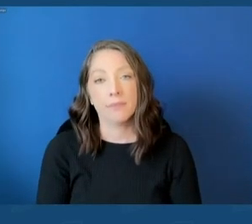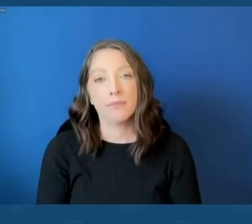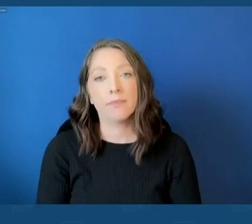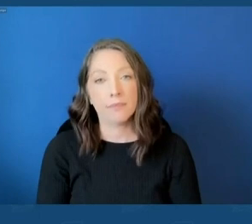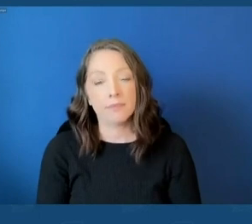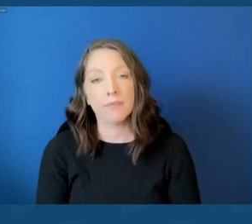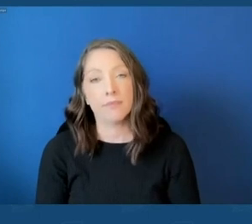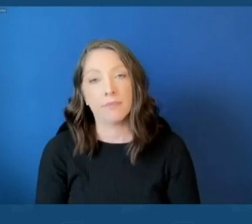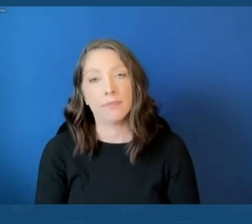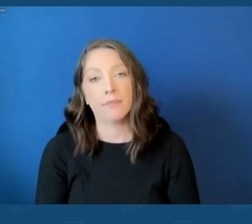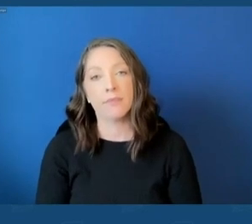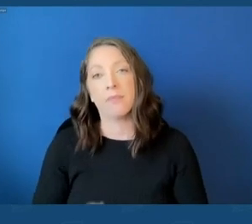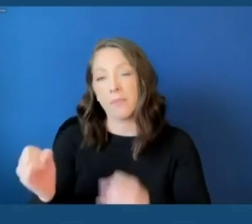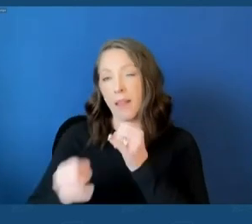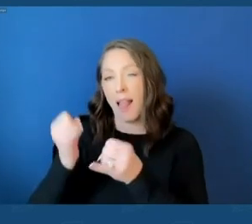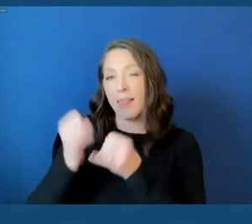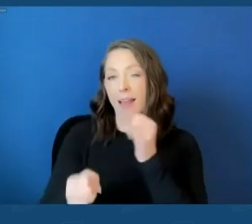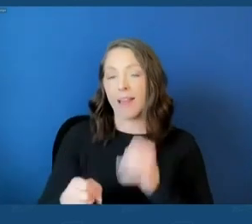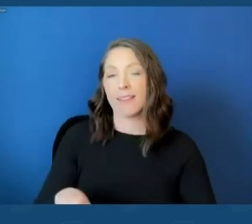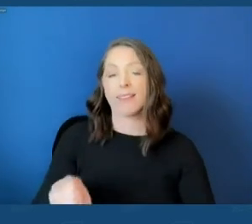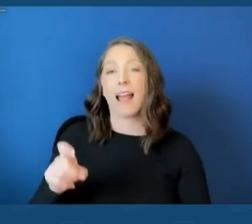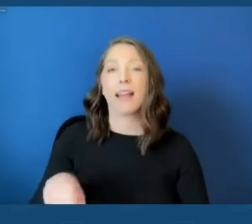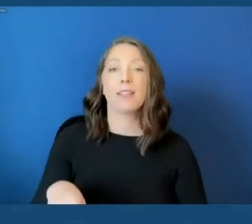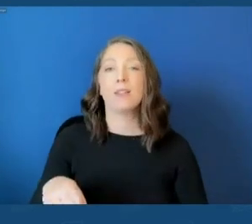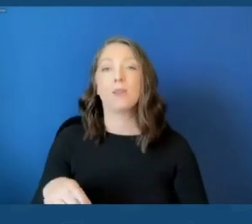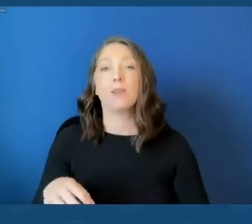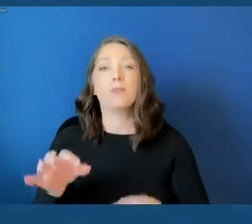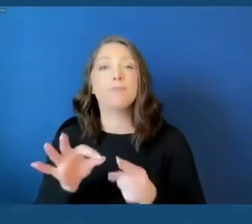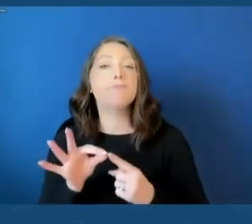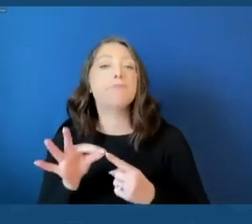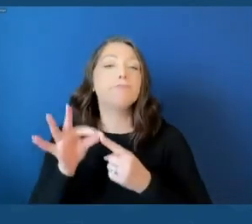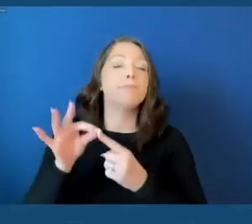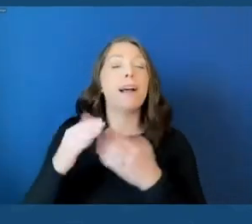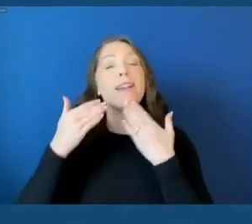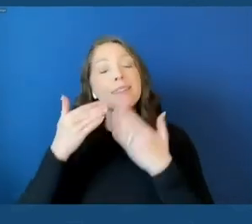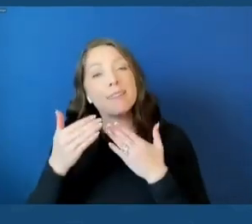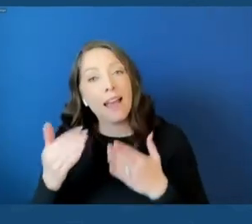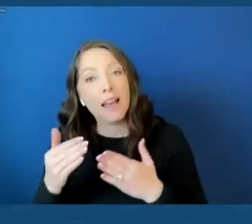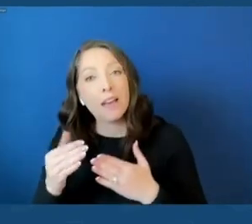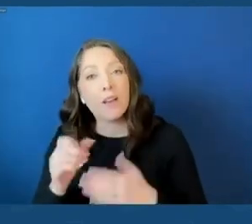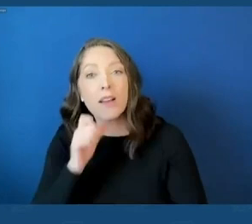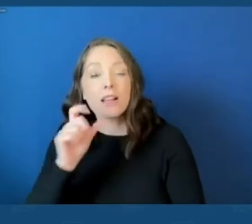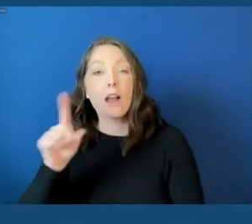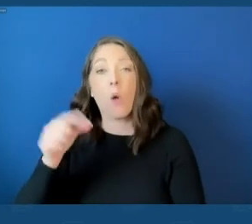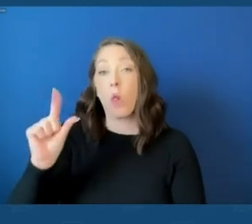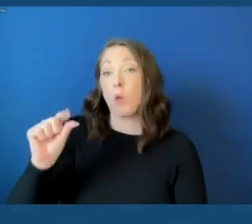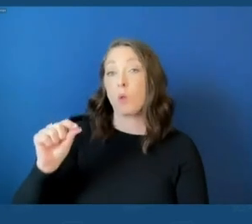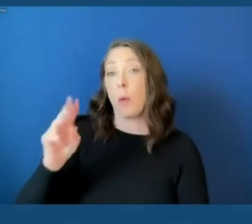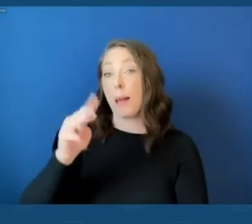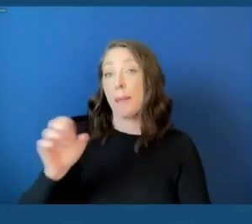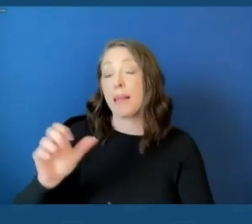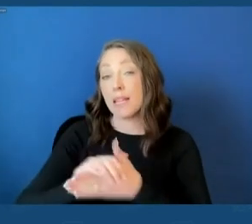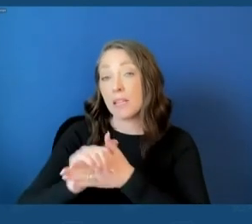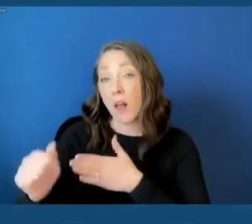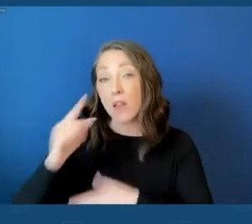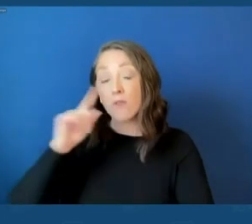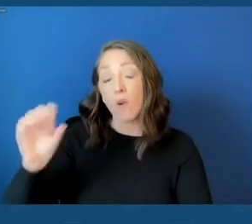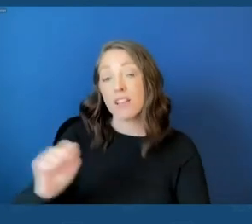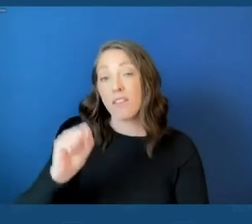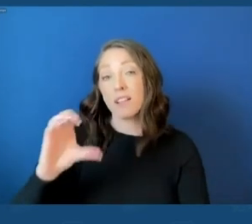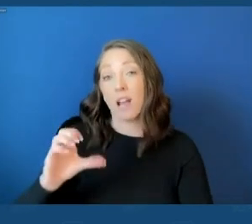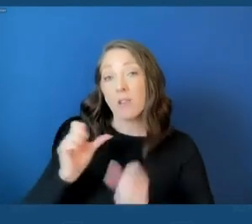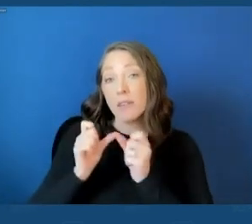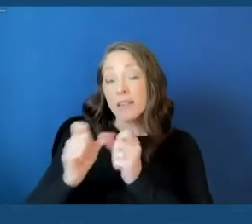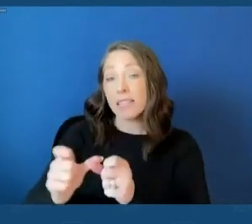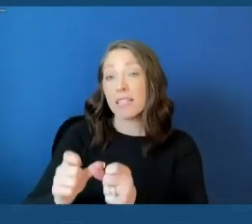And last, I have to put a special thank you in for not only the $20 million for Suffolk County to continue the septic replacement